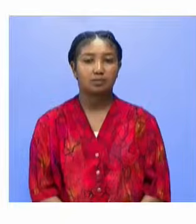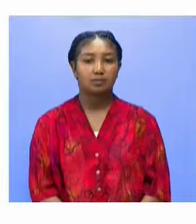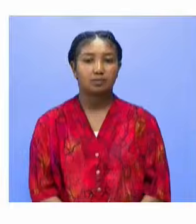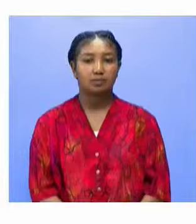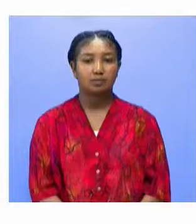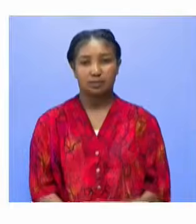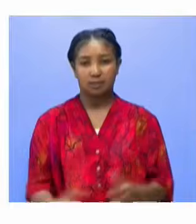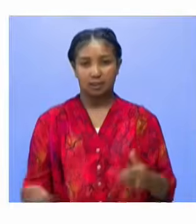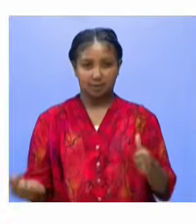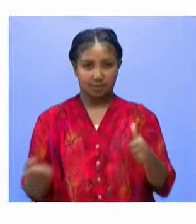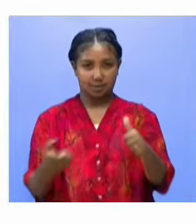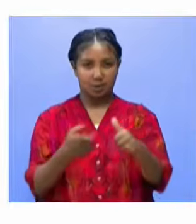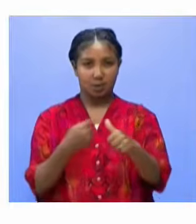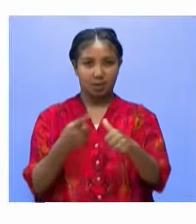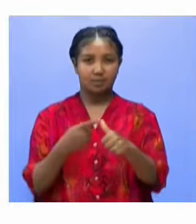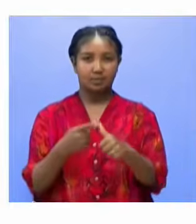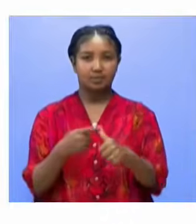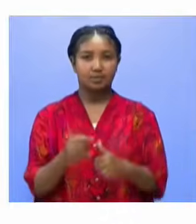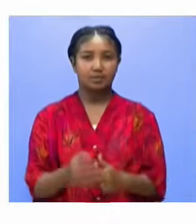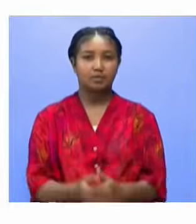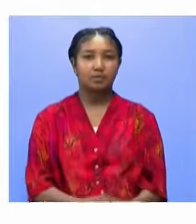Question number 1.